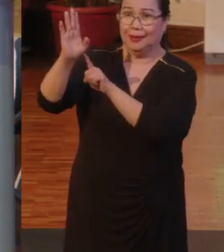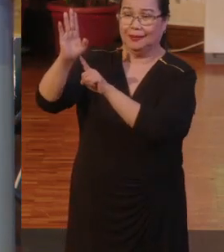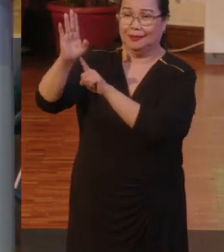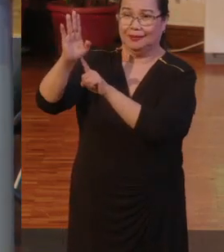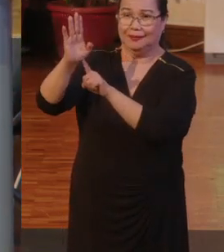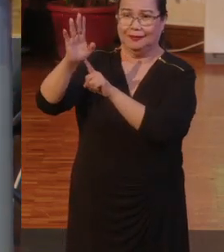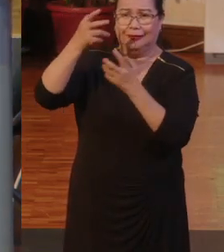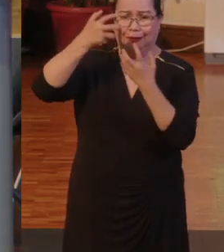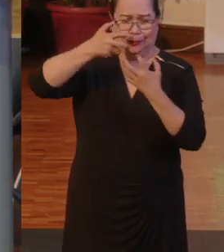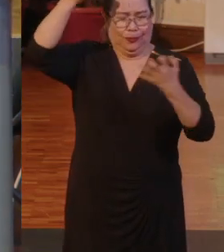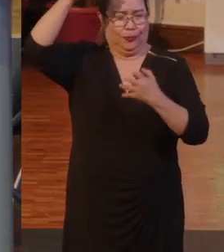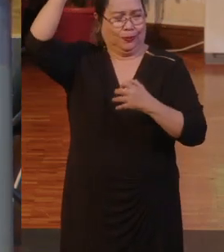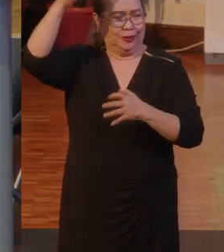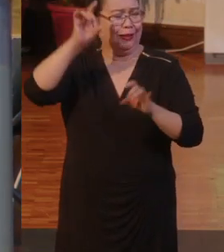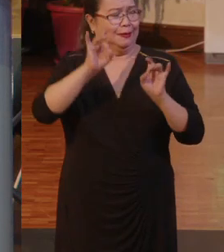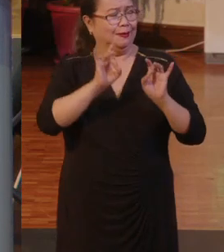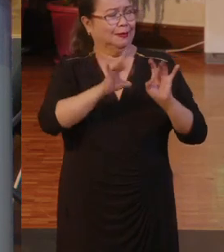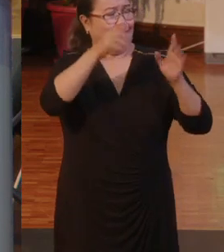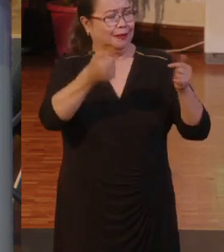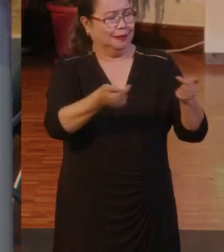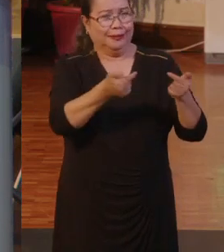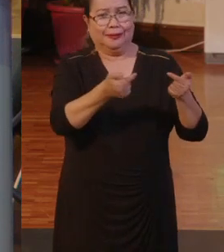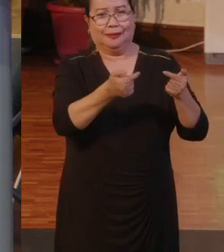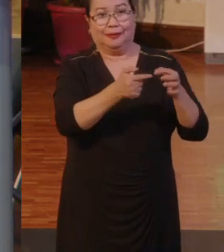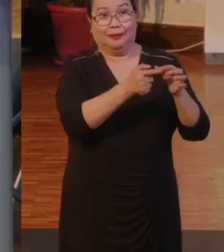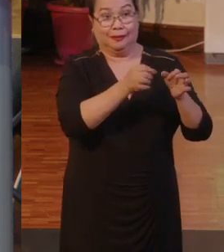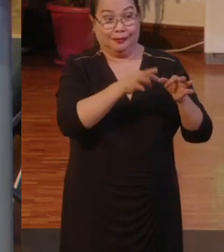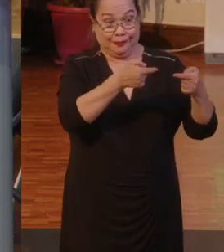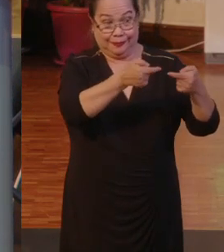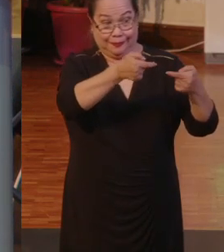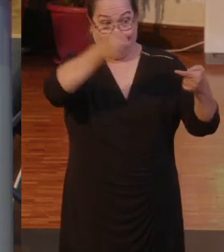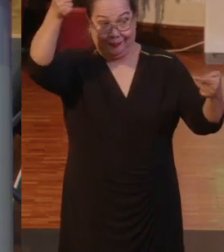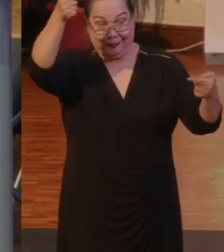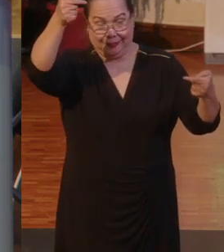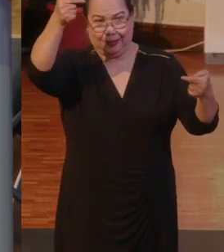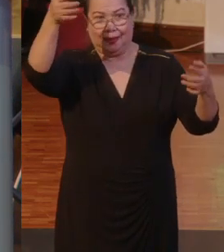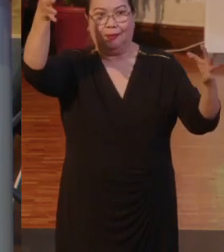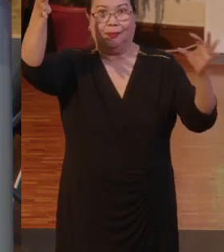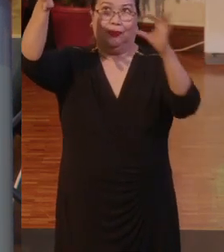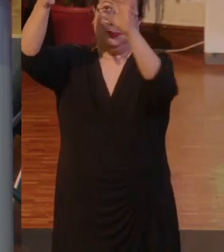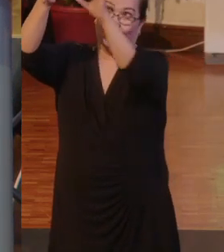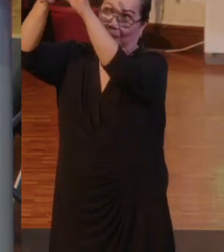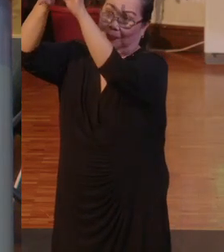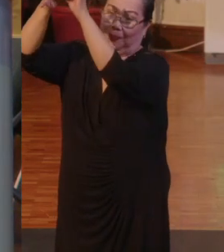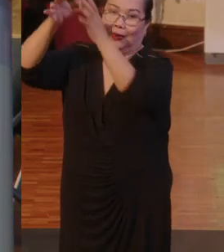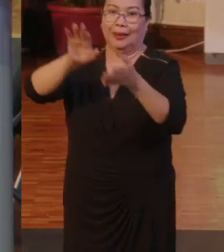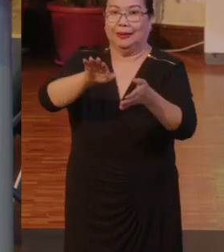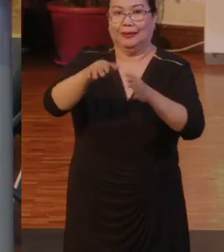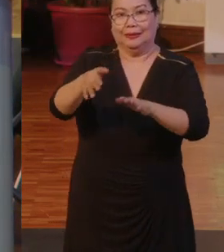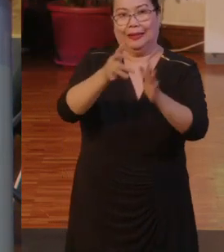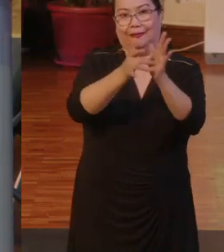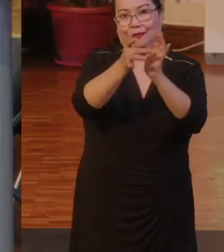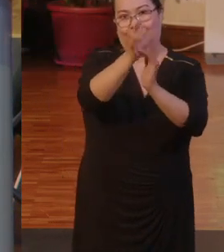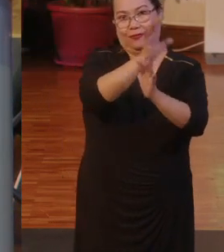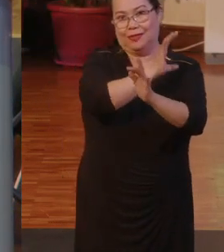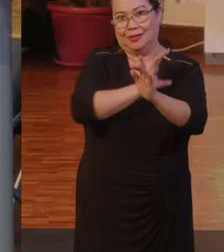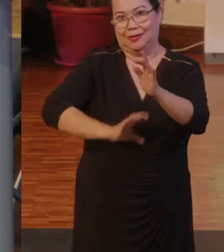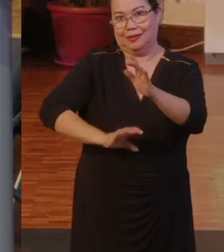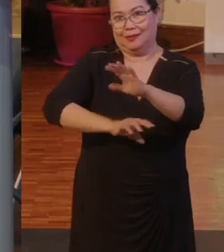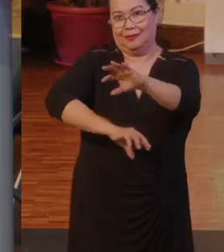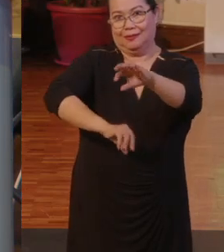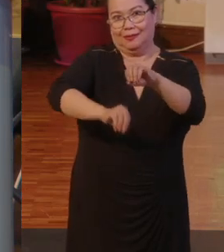wrath of God? For if while we were enemies, we were reconciled to God by the death of His Son, how